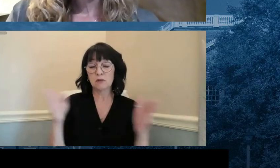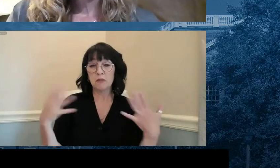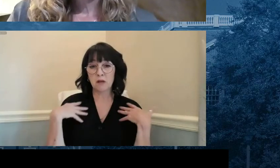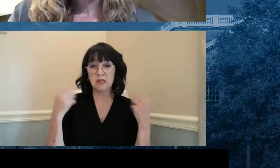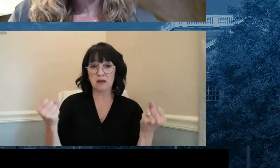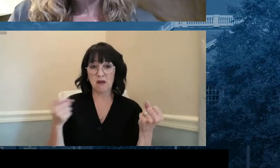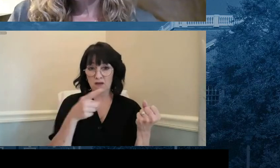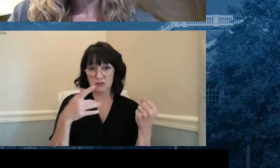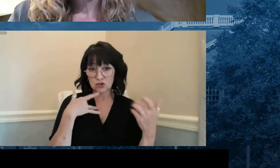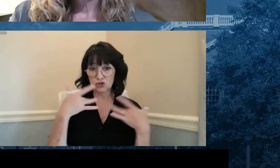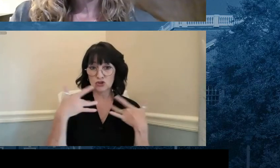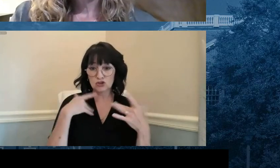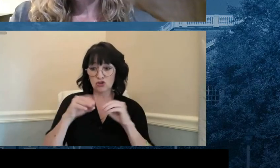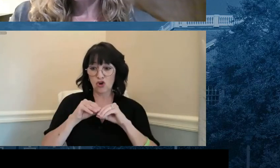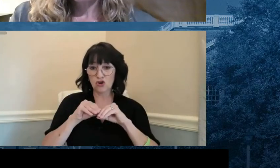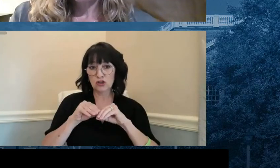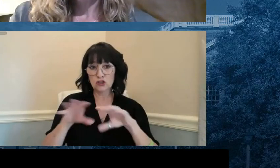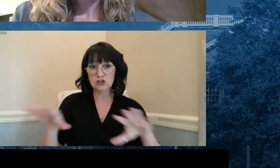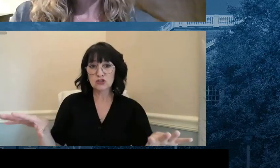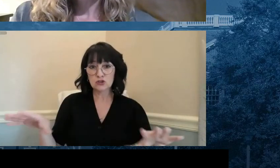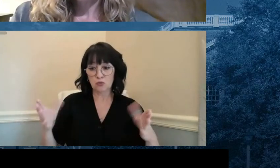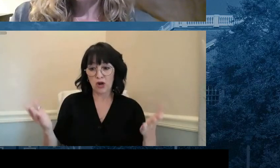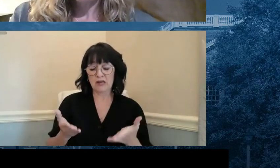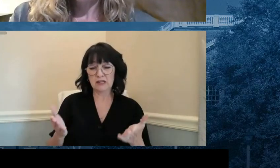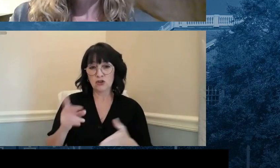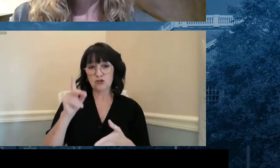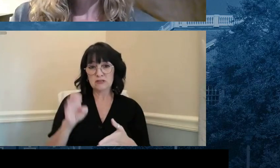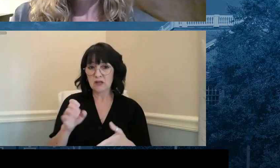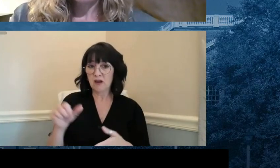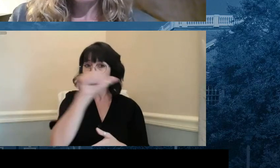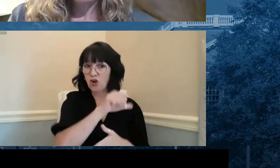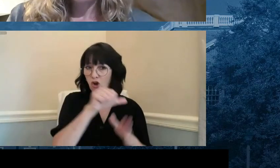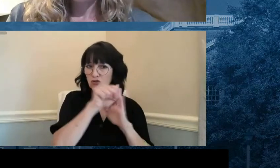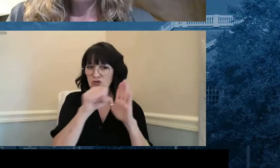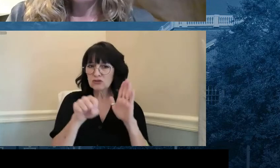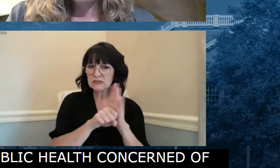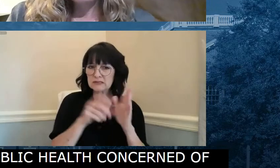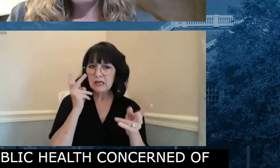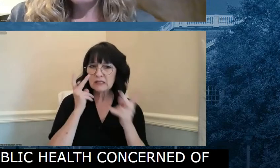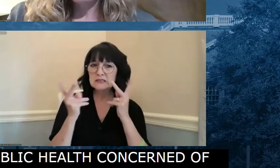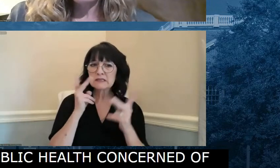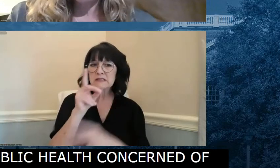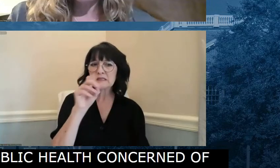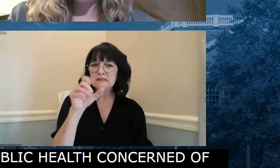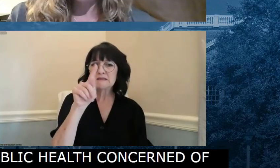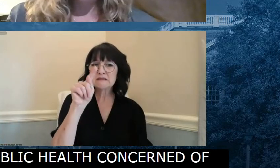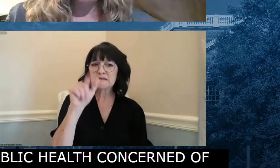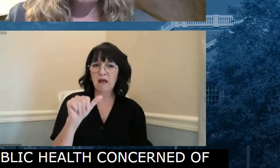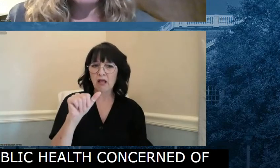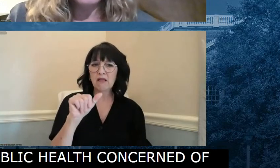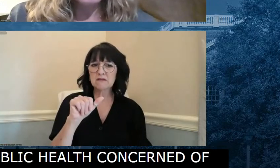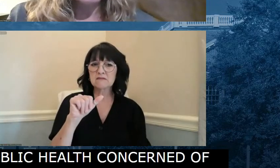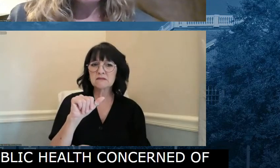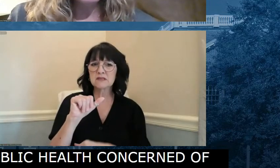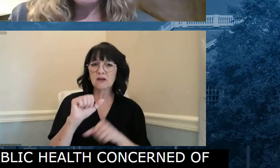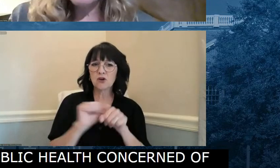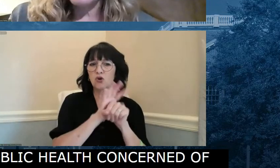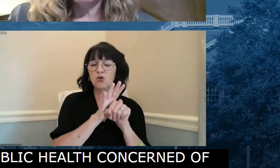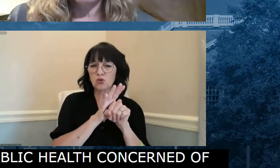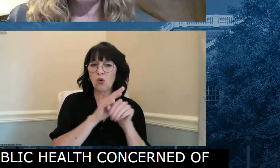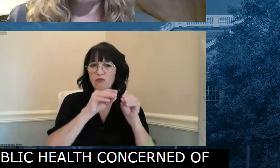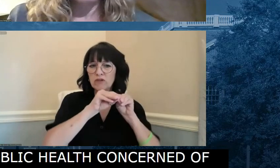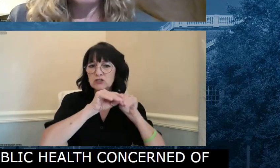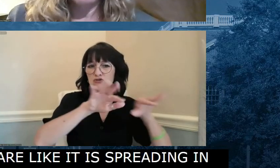in Delaware the way it's spreading in some other areas of the country? Yeah, so it is a great question, and we